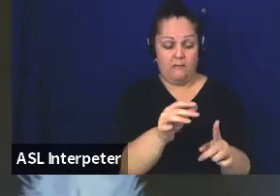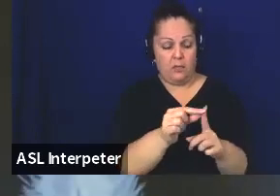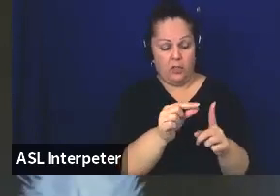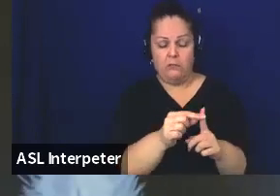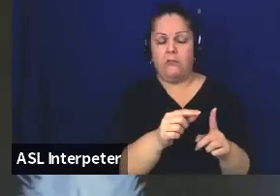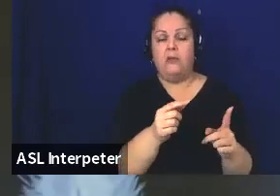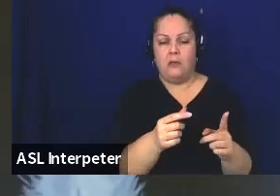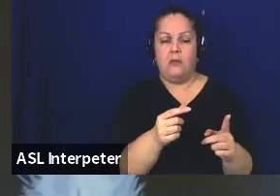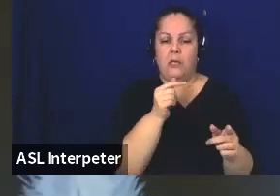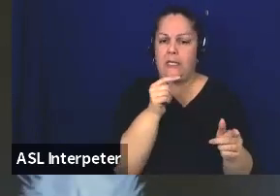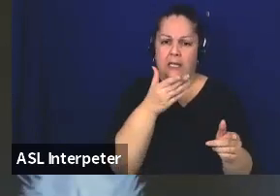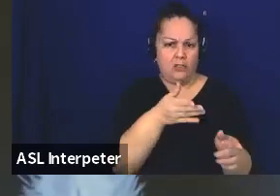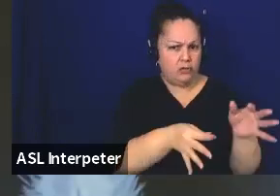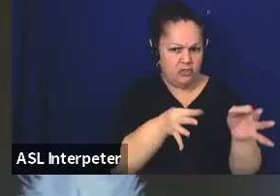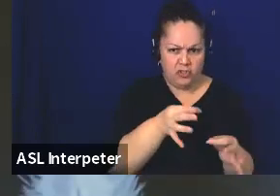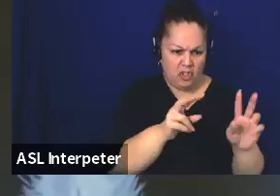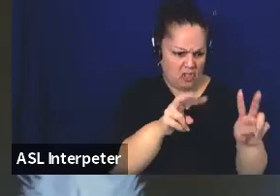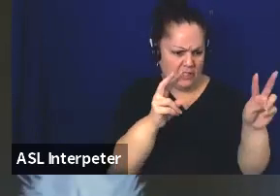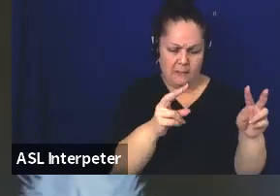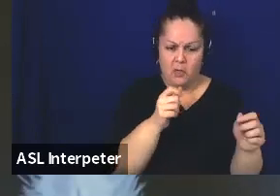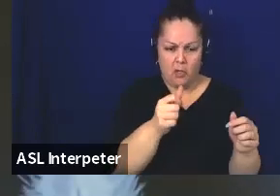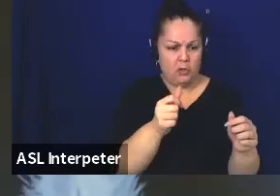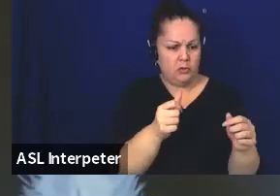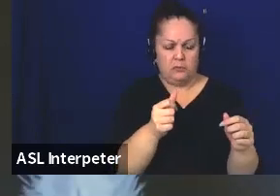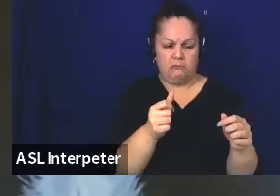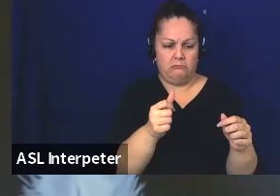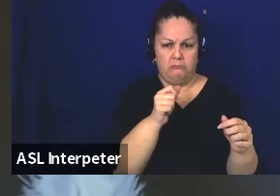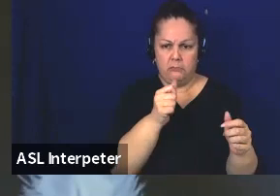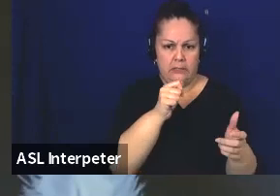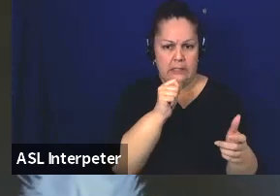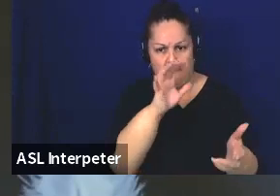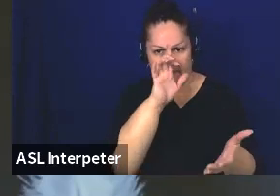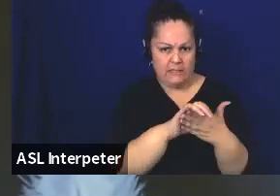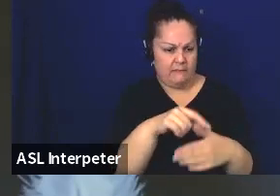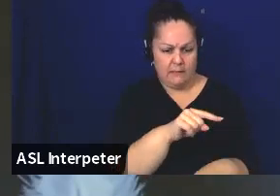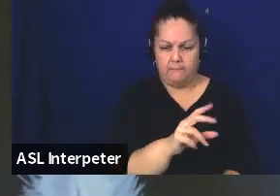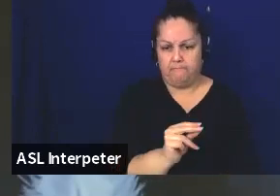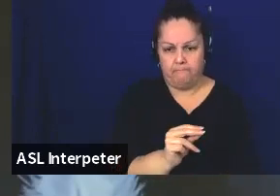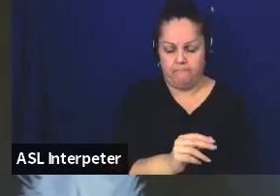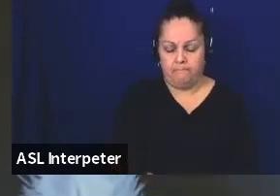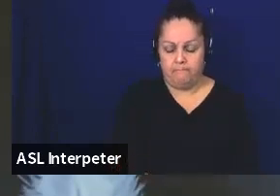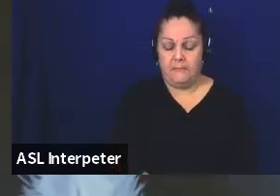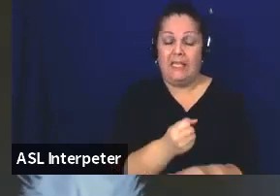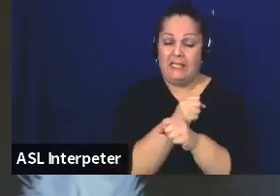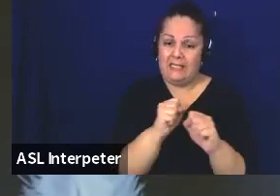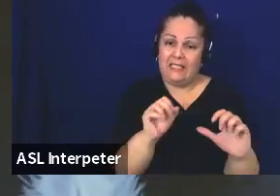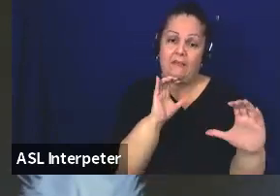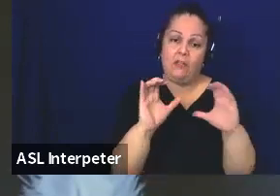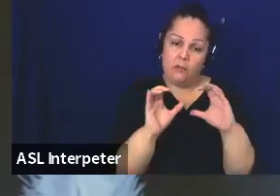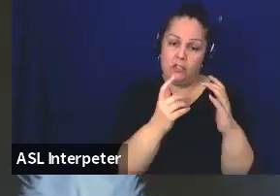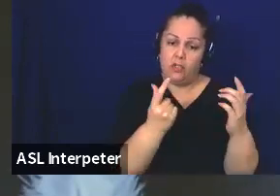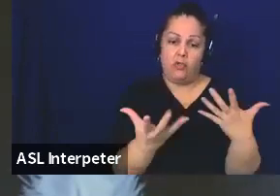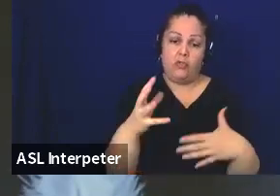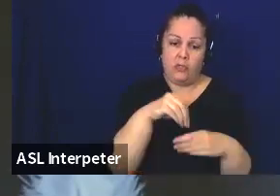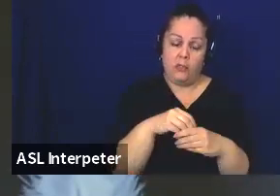there to judge them or to be another person that might not believe them. Safe communication also incorporates